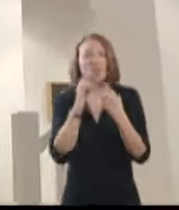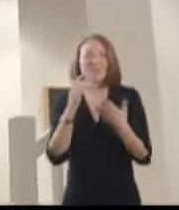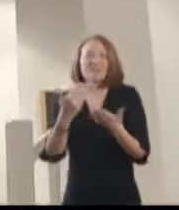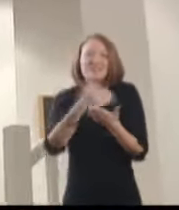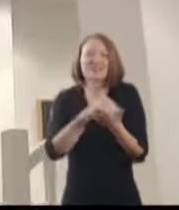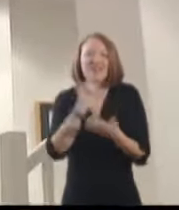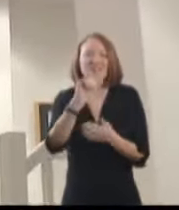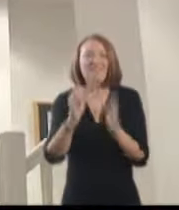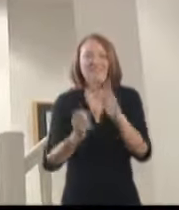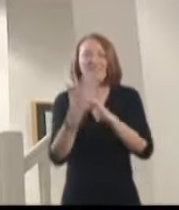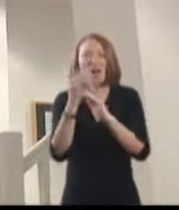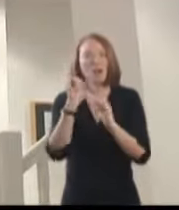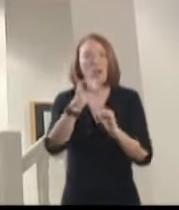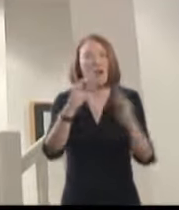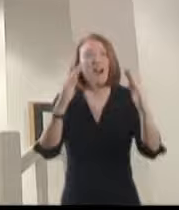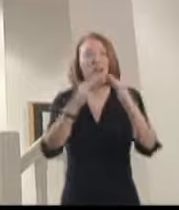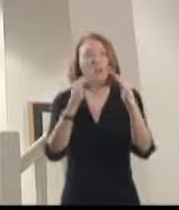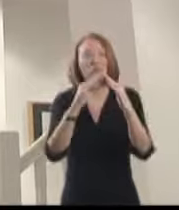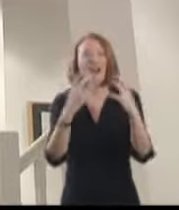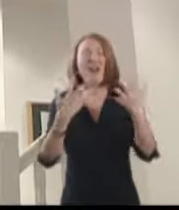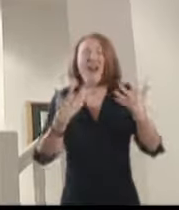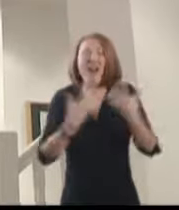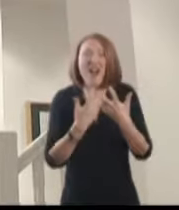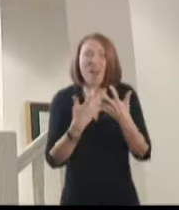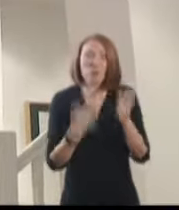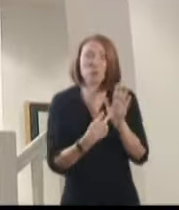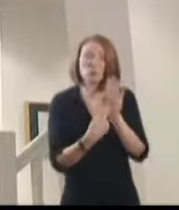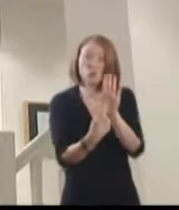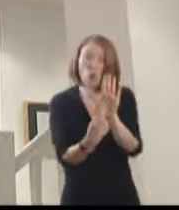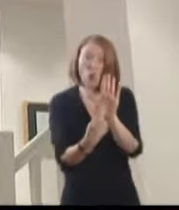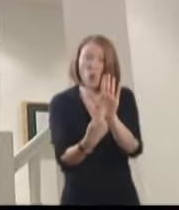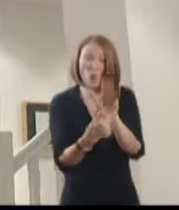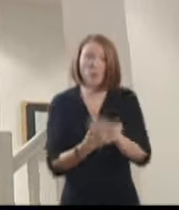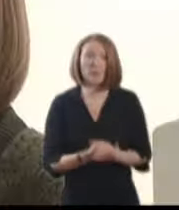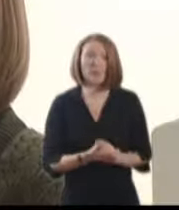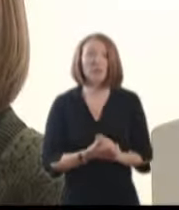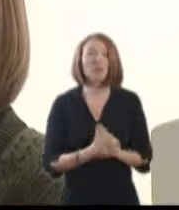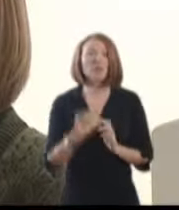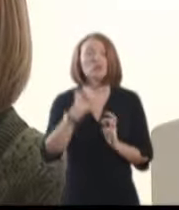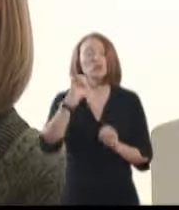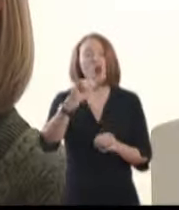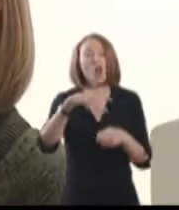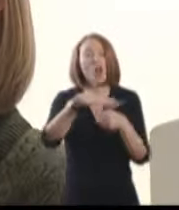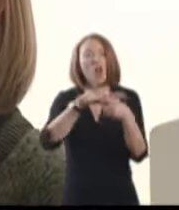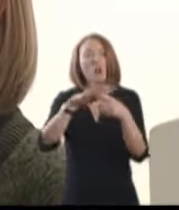the products within your home through a free home fire safety check.